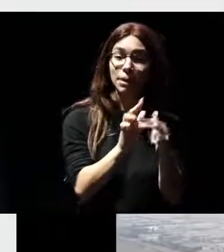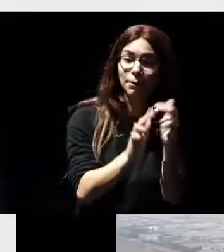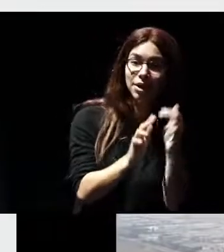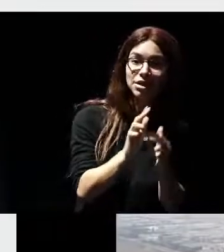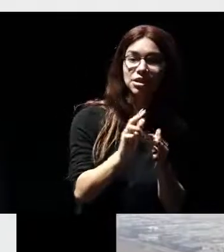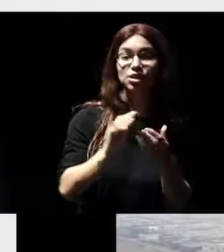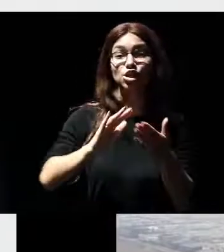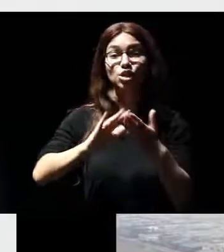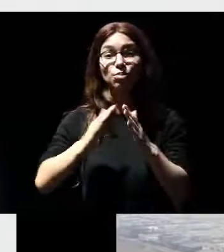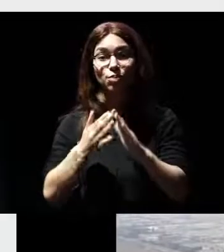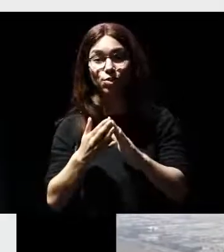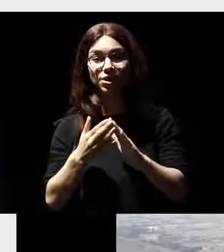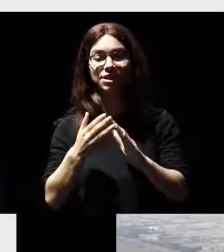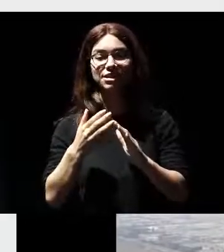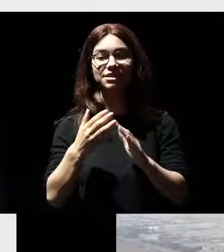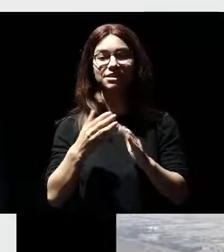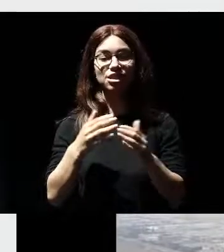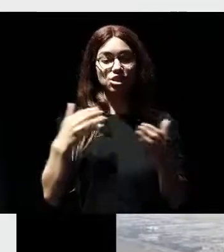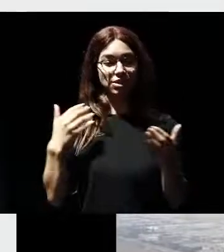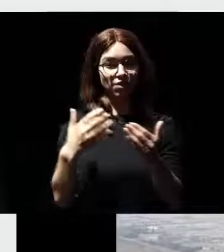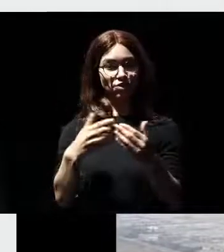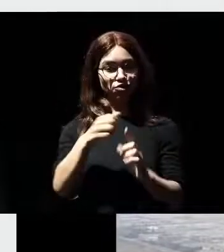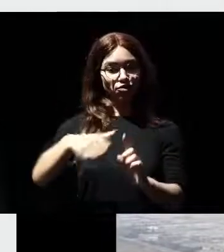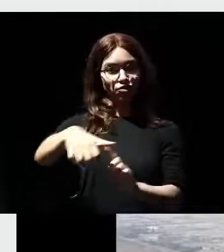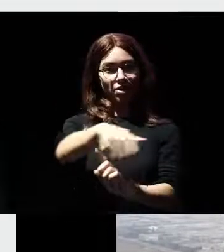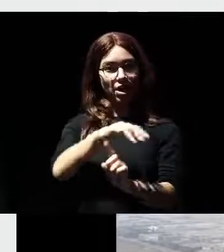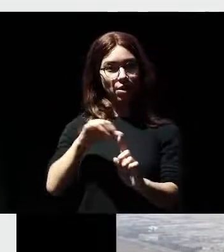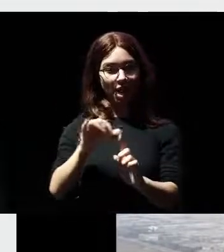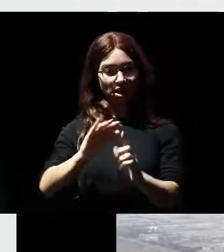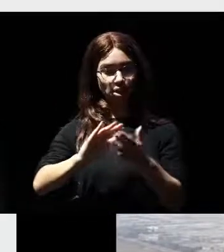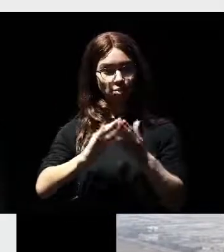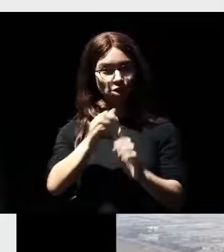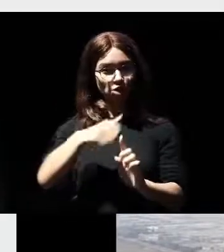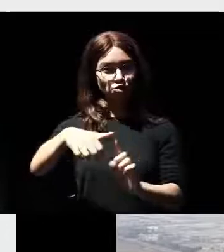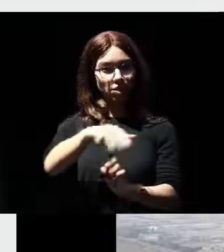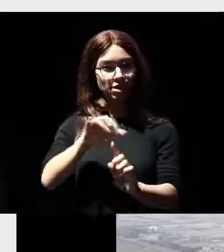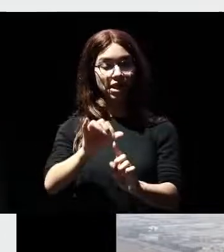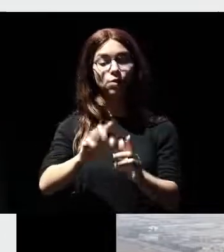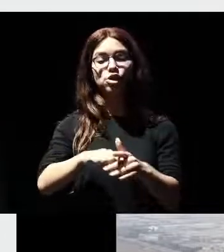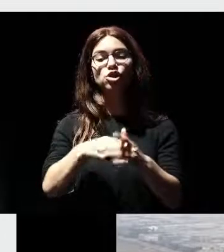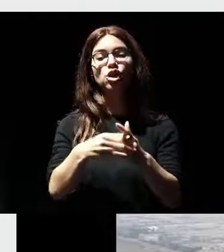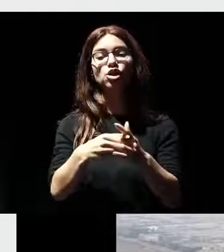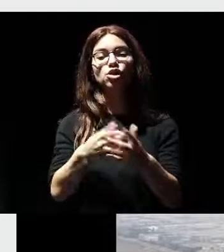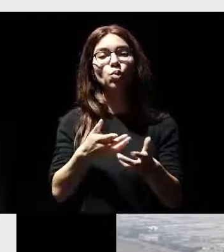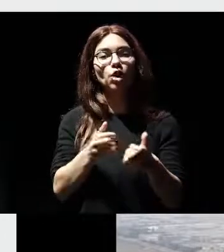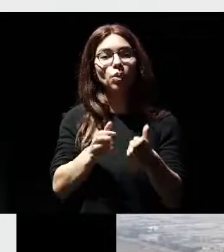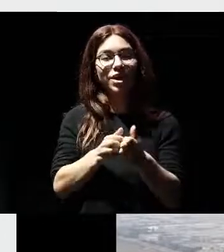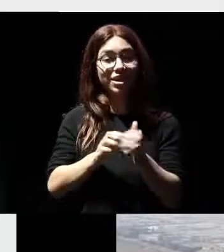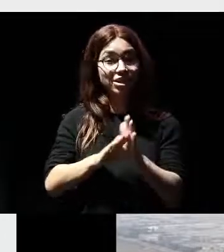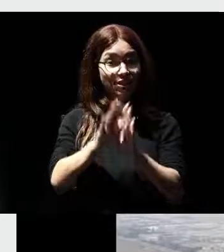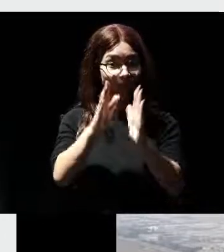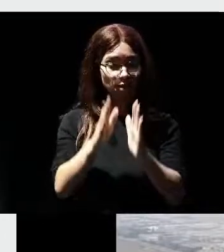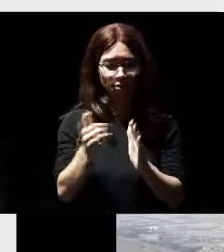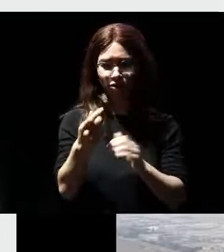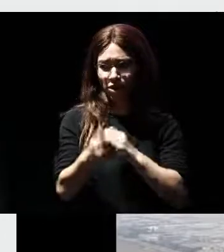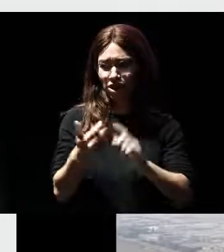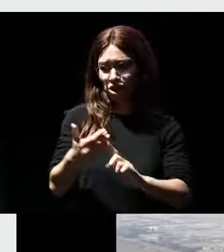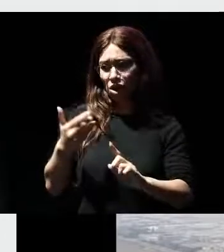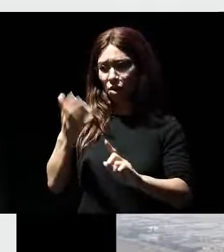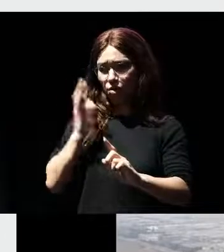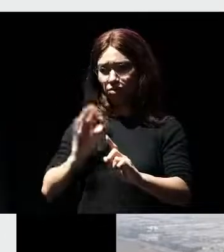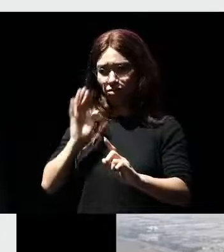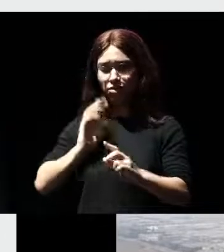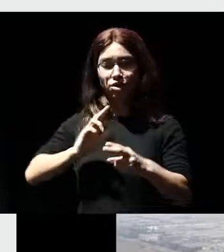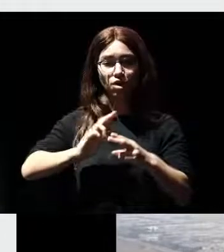city that surrounds it. We began working with the developers Tisch and Speyer a number of years ago in an area